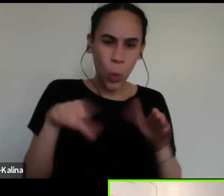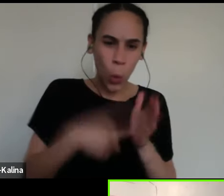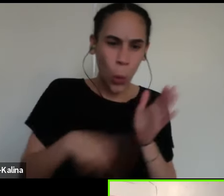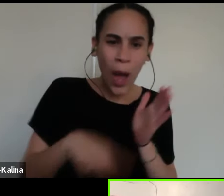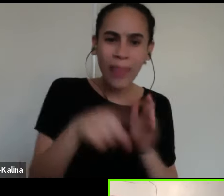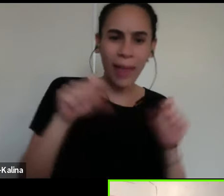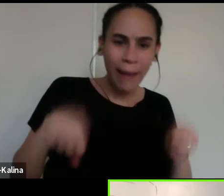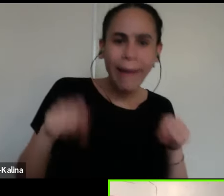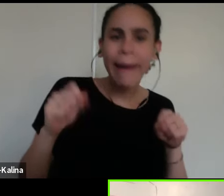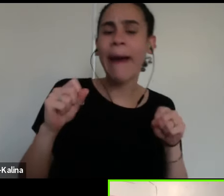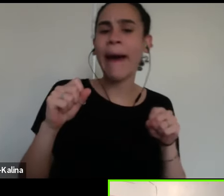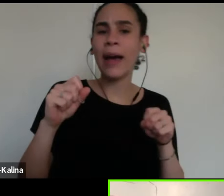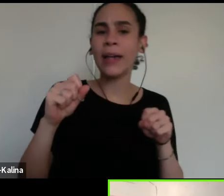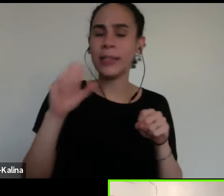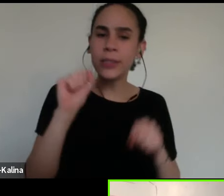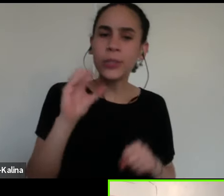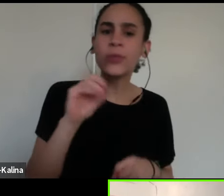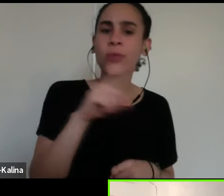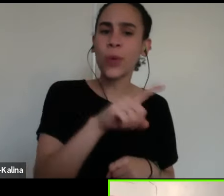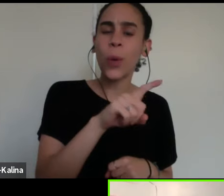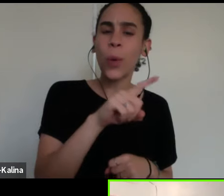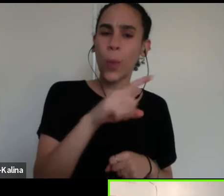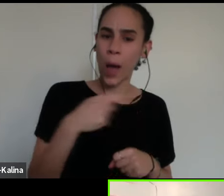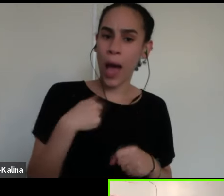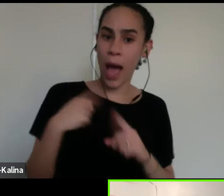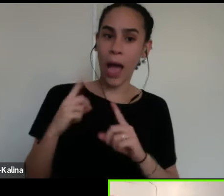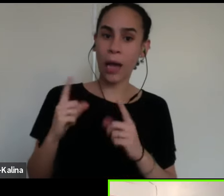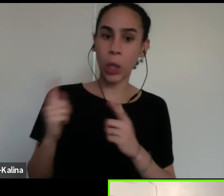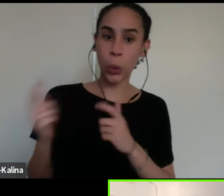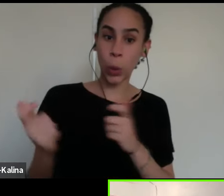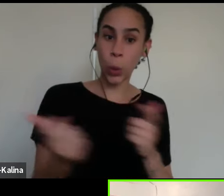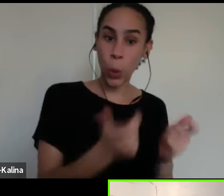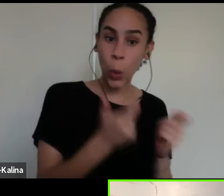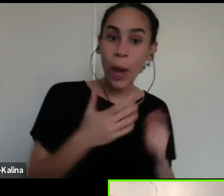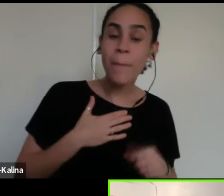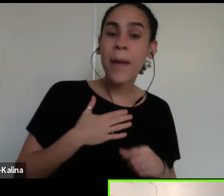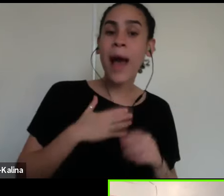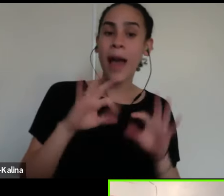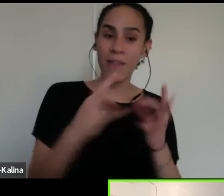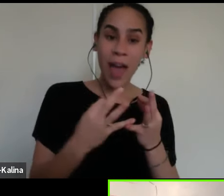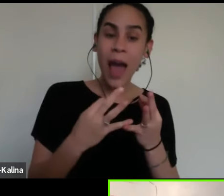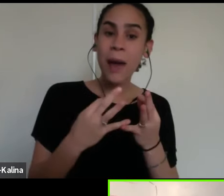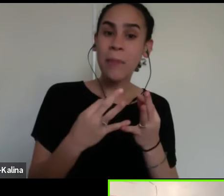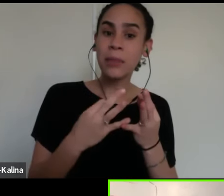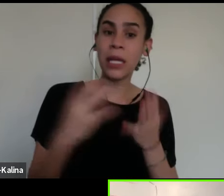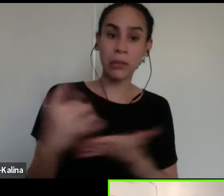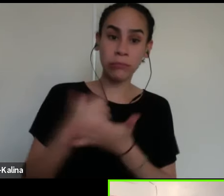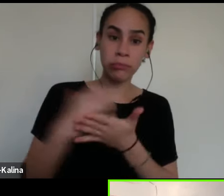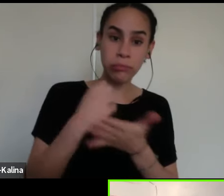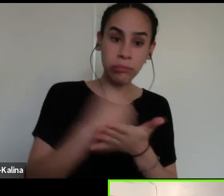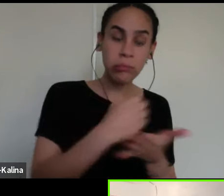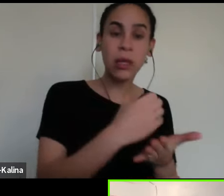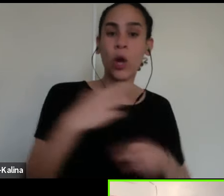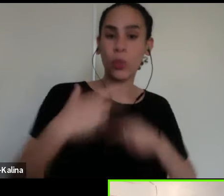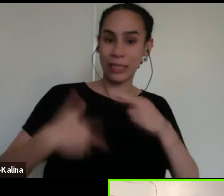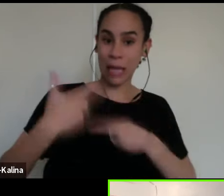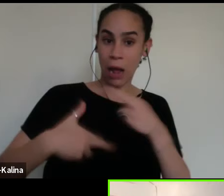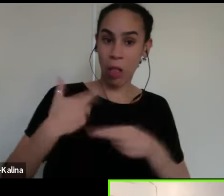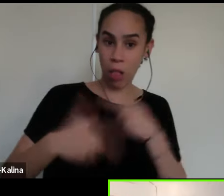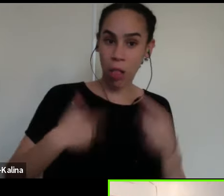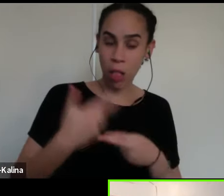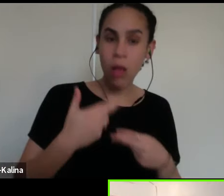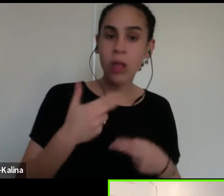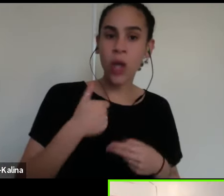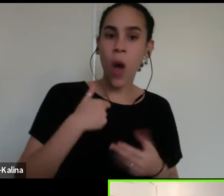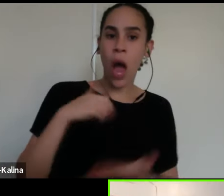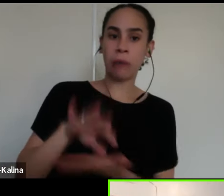I recruited all of my family to collect cans and bottles with me all summer long, and we recycled them. And so we had a pile of money